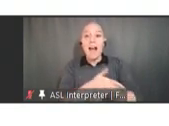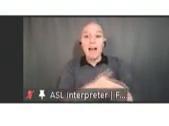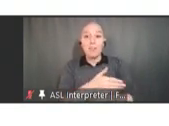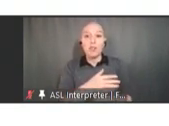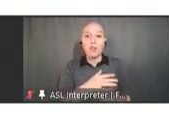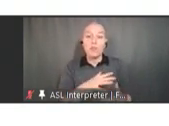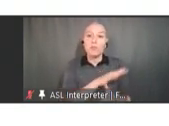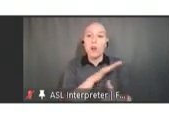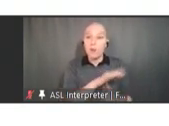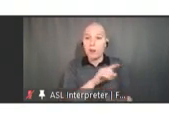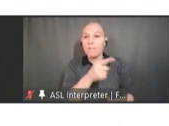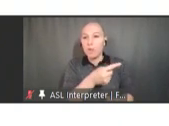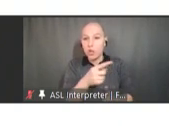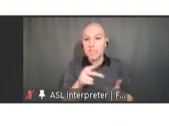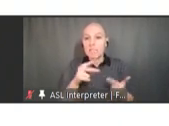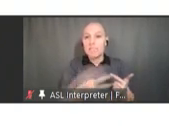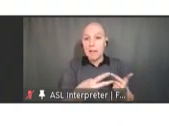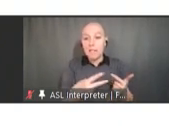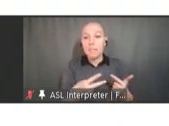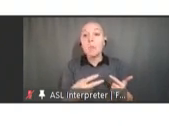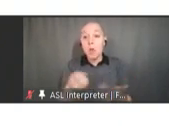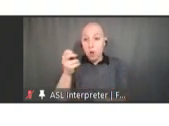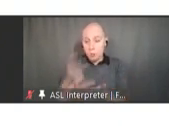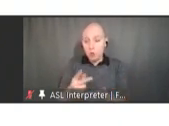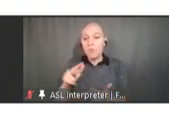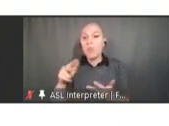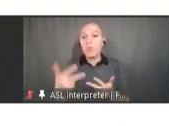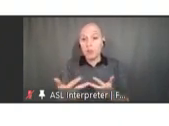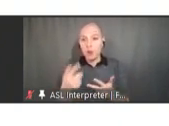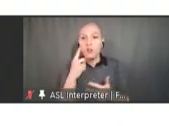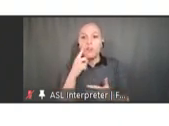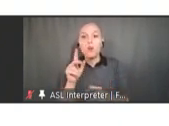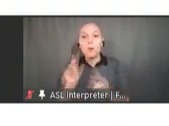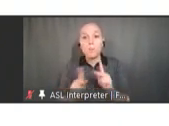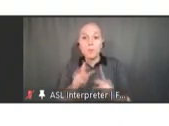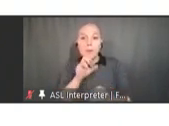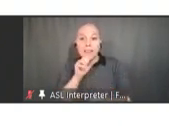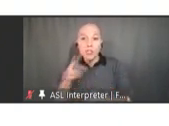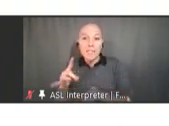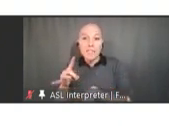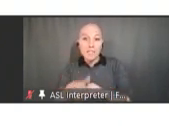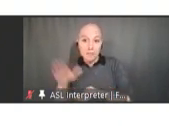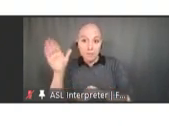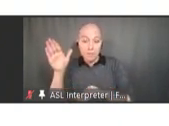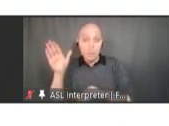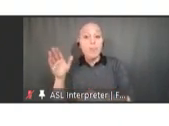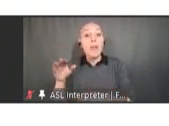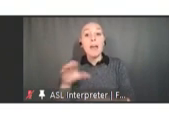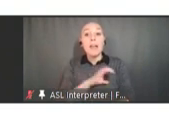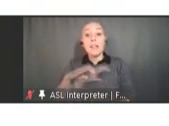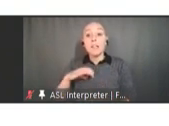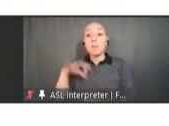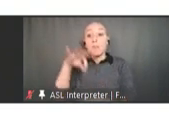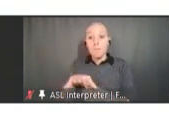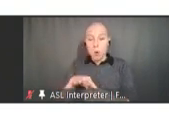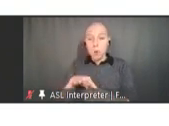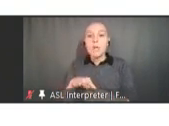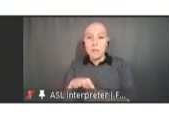series in individuals 18 years of age or older. The committee voted in favor of an EUA of a third dose,